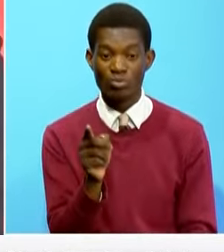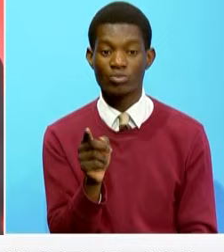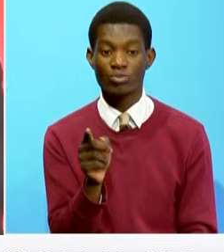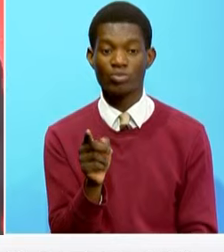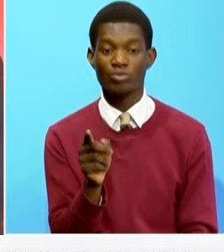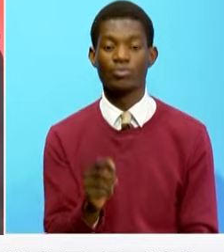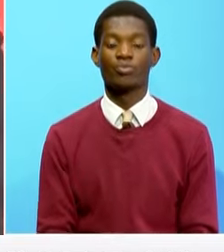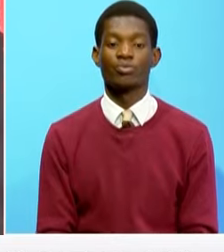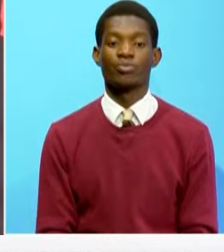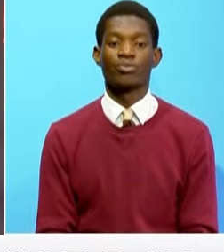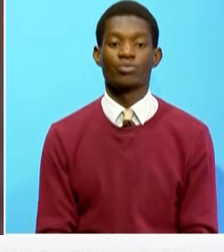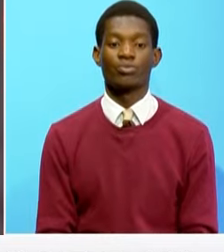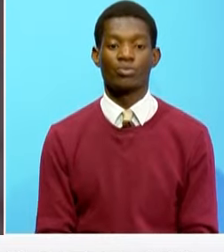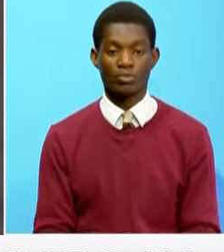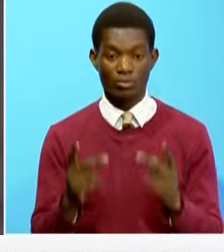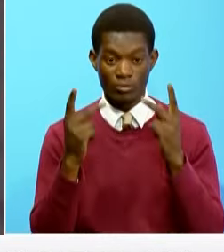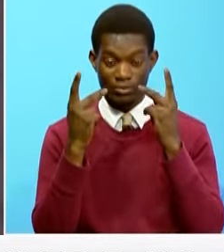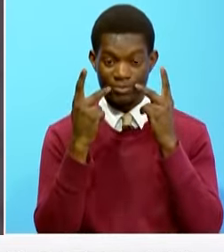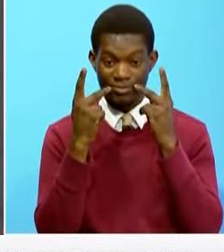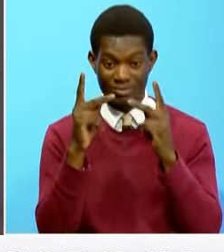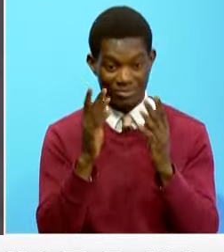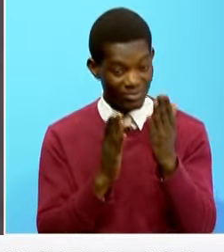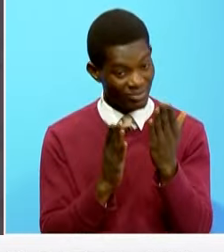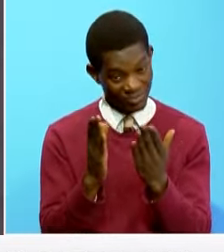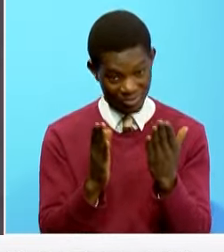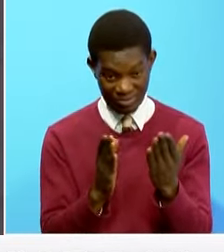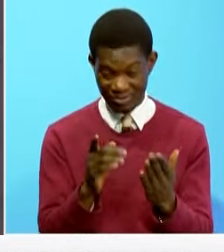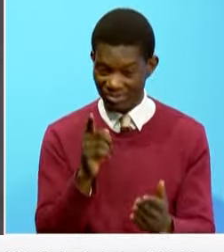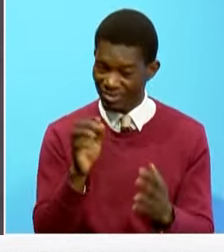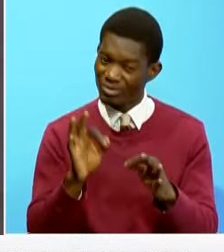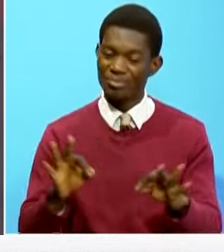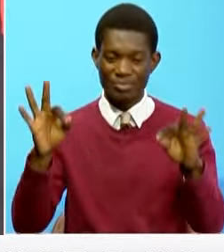service are the backbone of our country's progress.